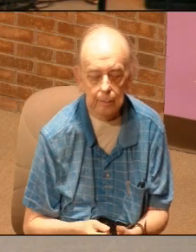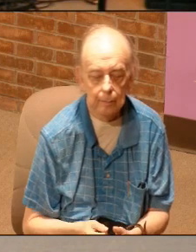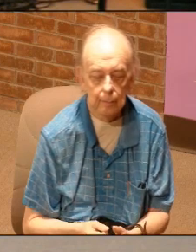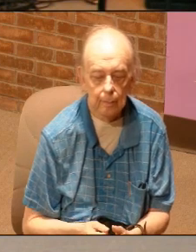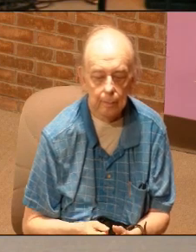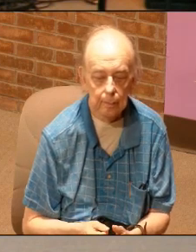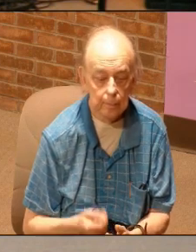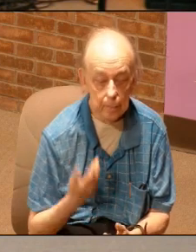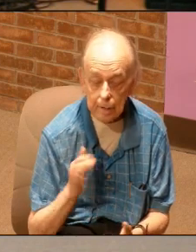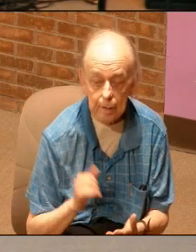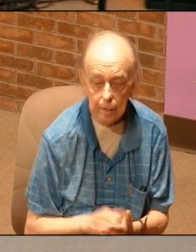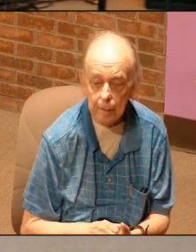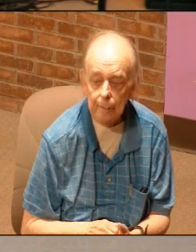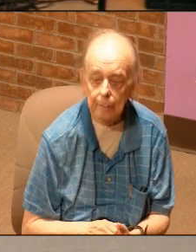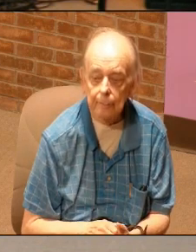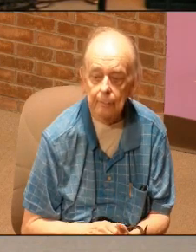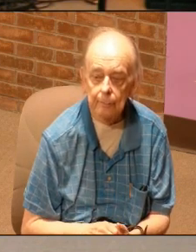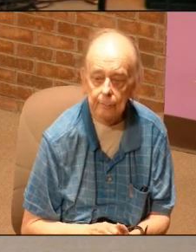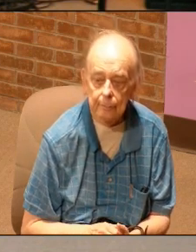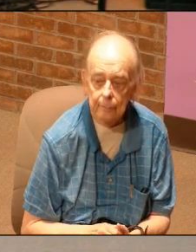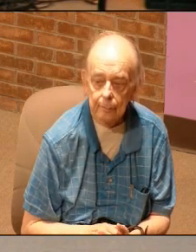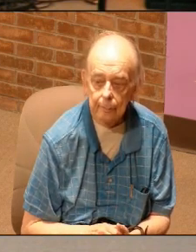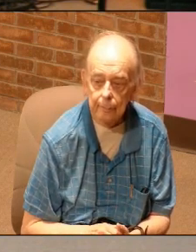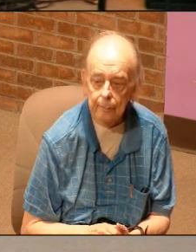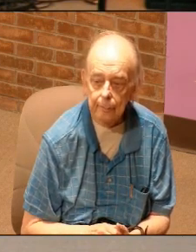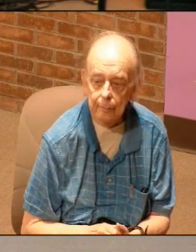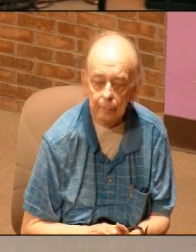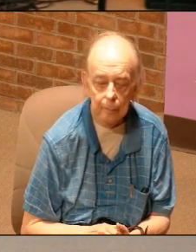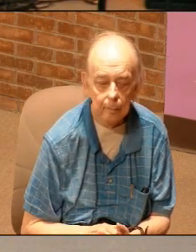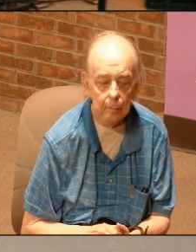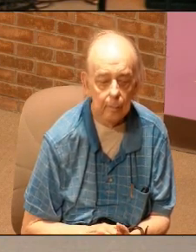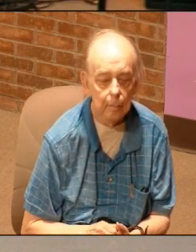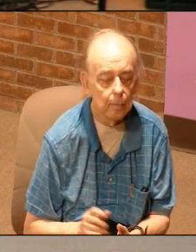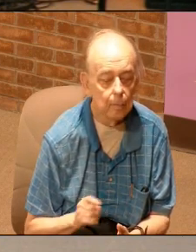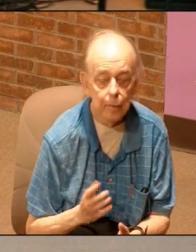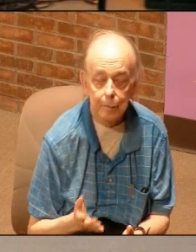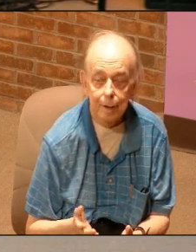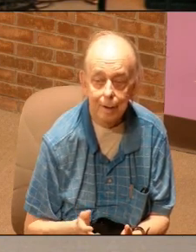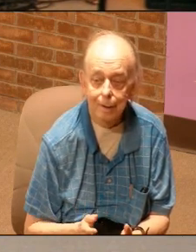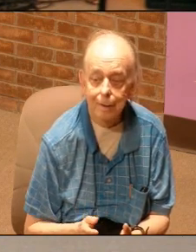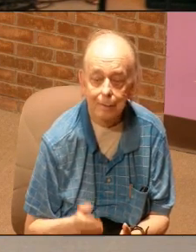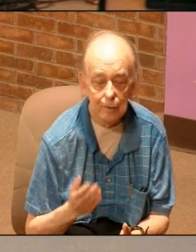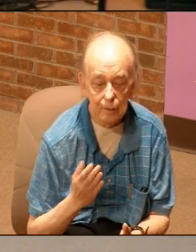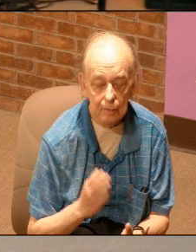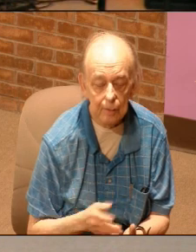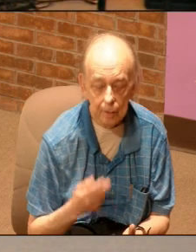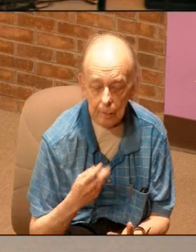Y'all didn't know that? Yes. Okay. Where y'all been?